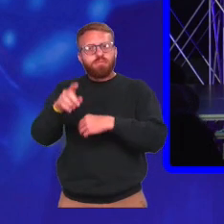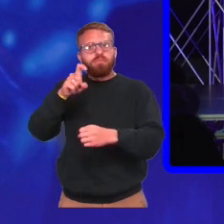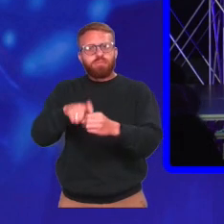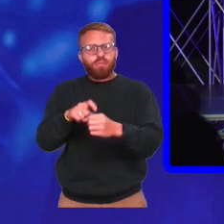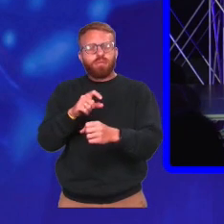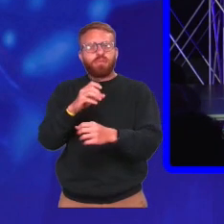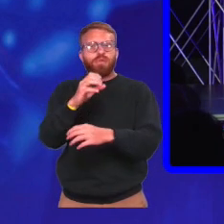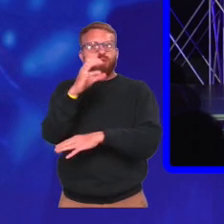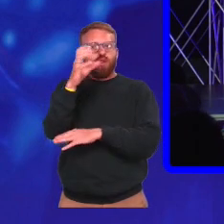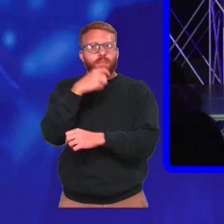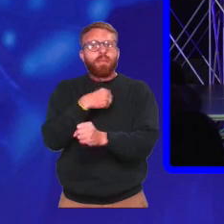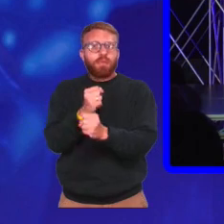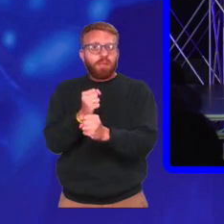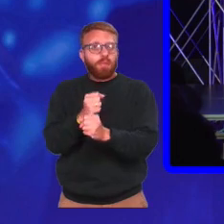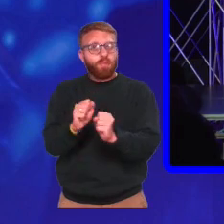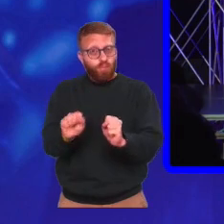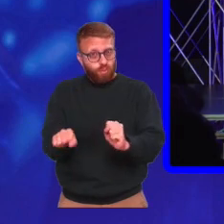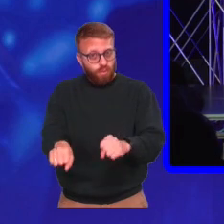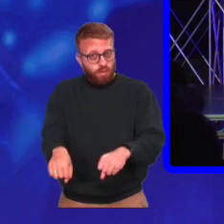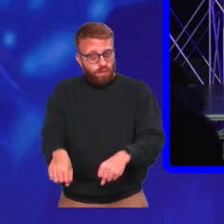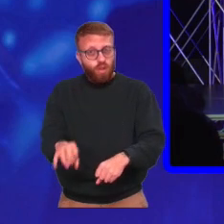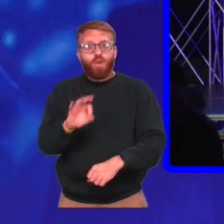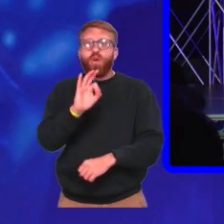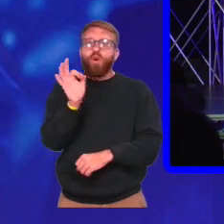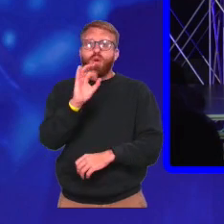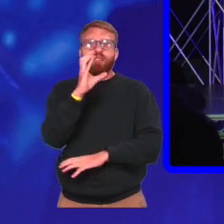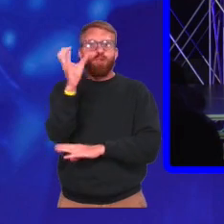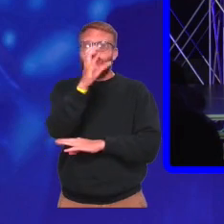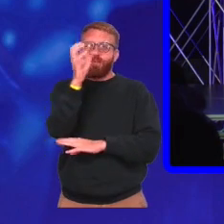any chance to apply to those jobs?